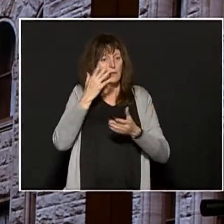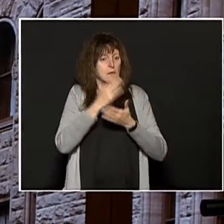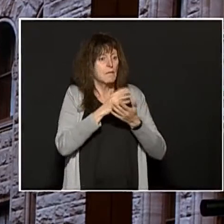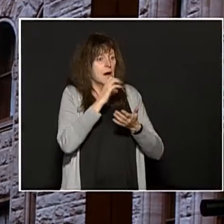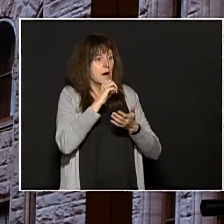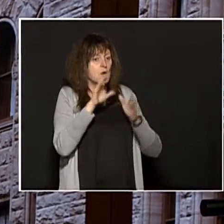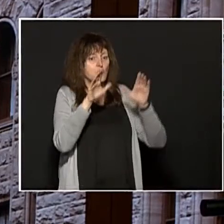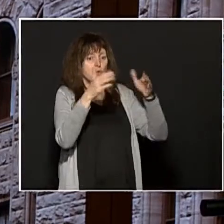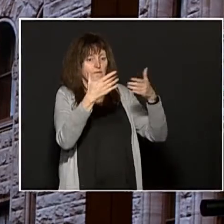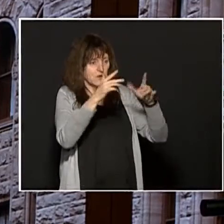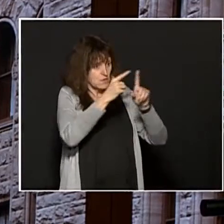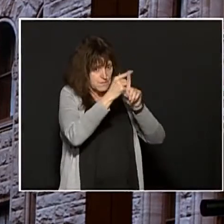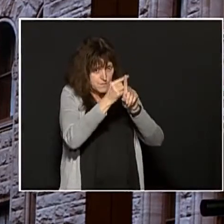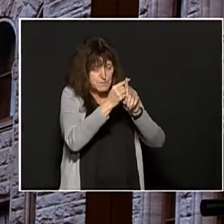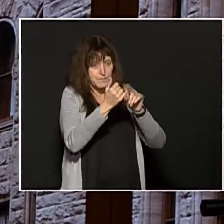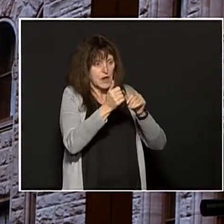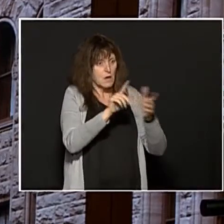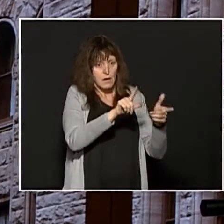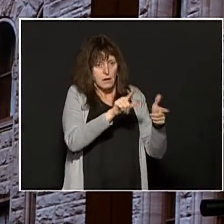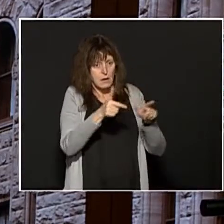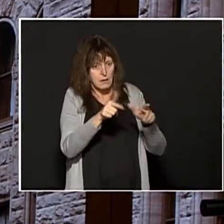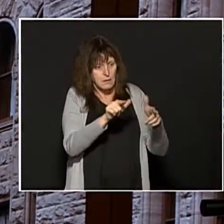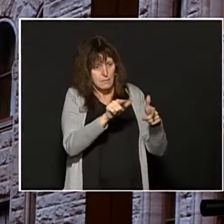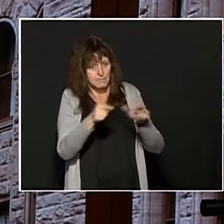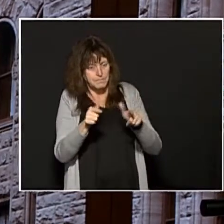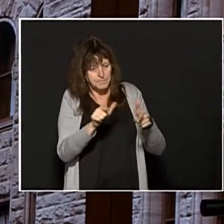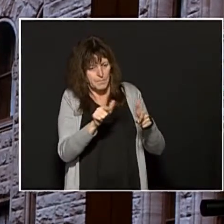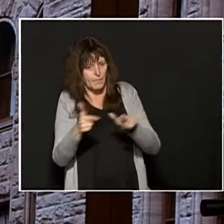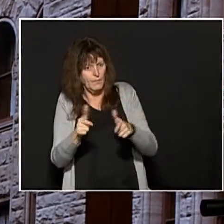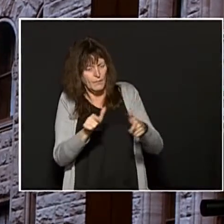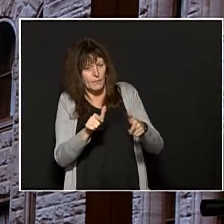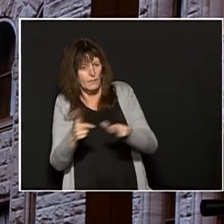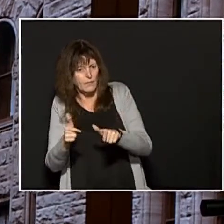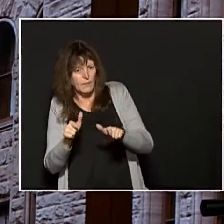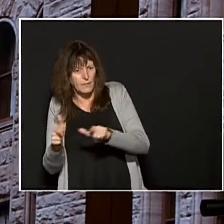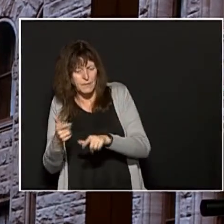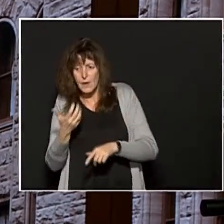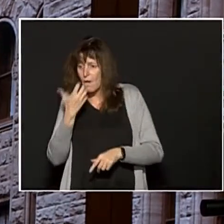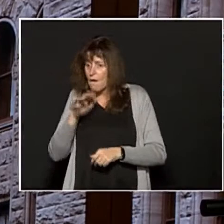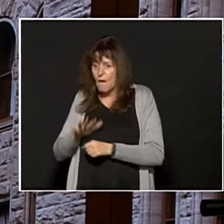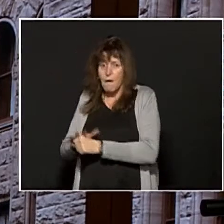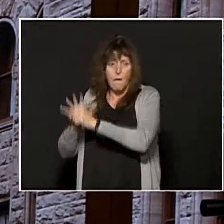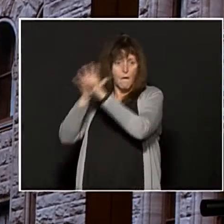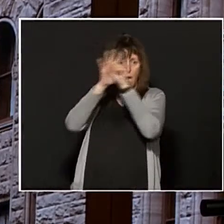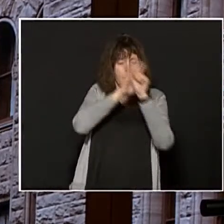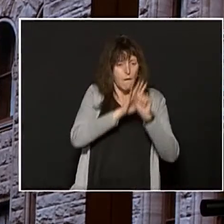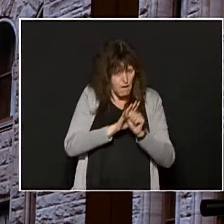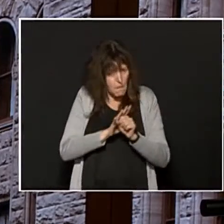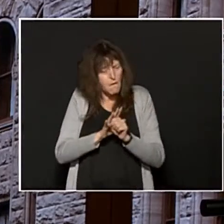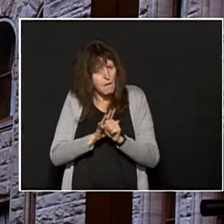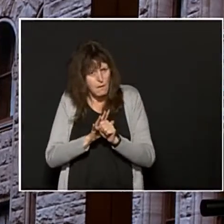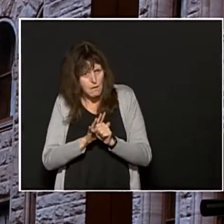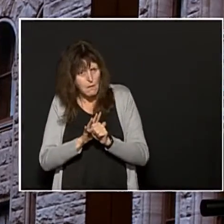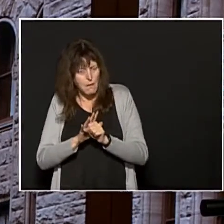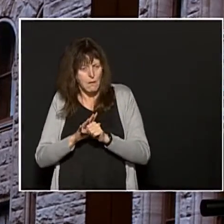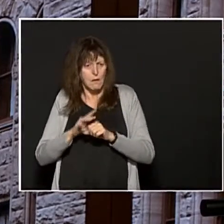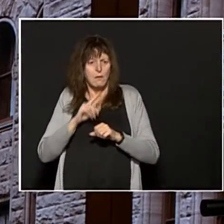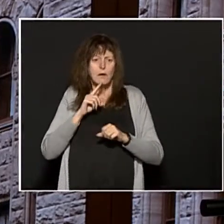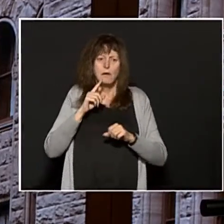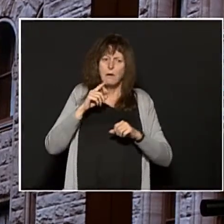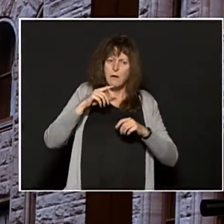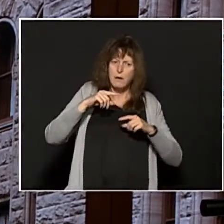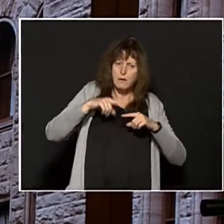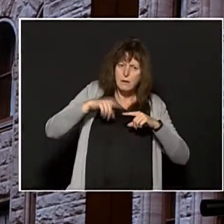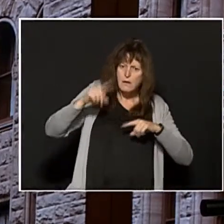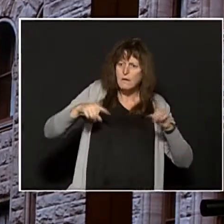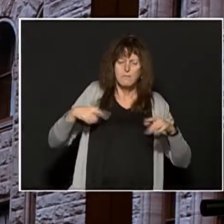now we're trying to make real headway also not only in there, but in our hotspots, so-called, with various venues such as pharmacies,